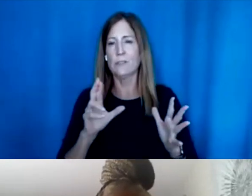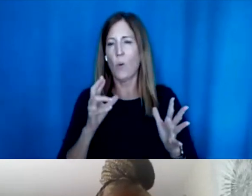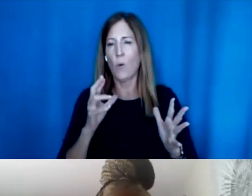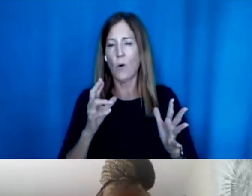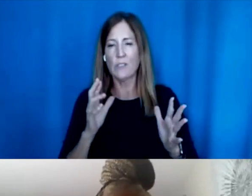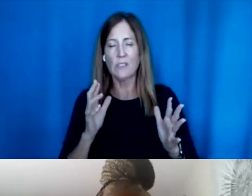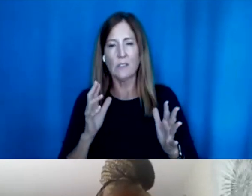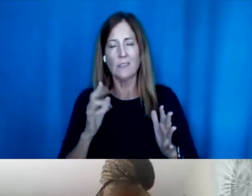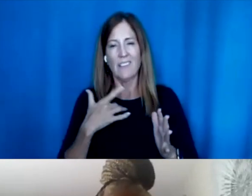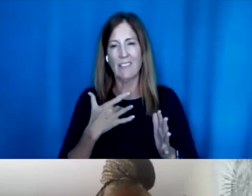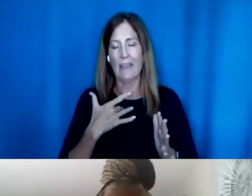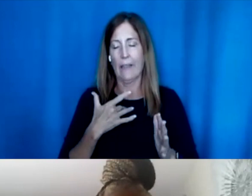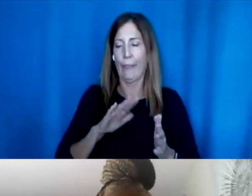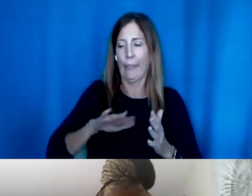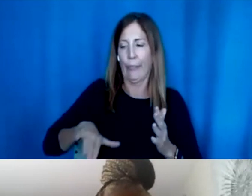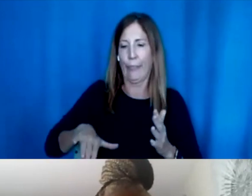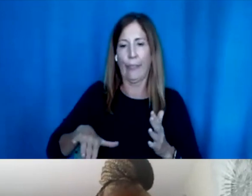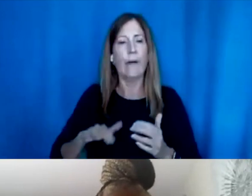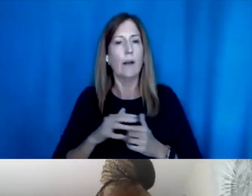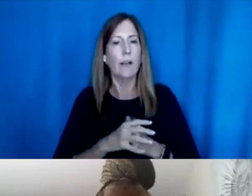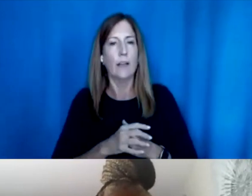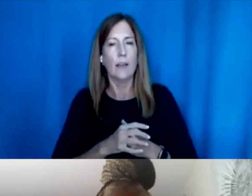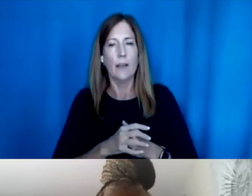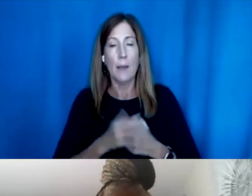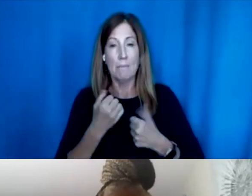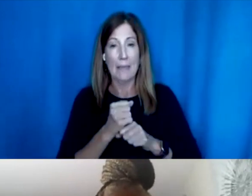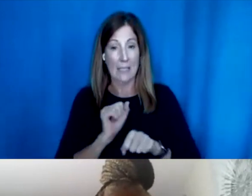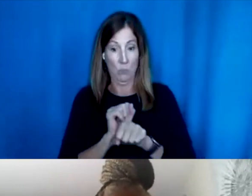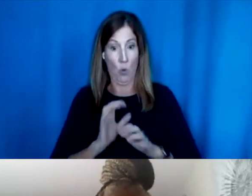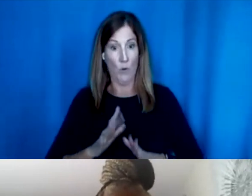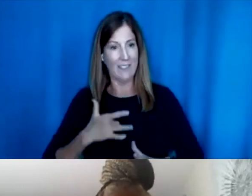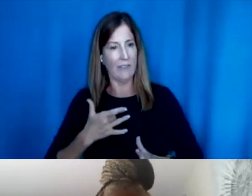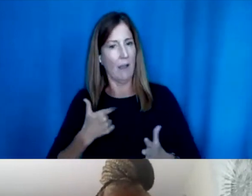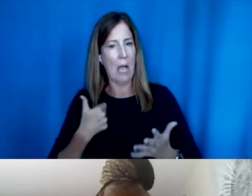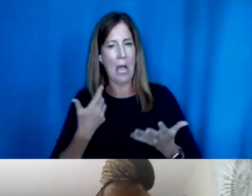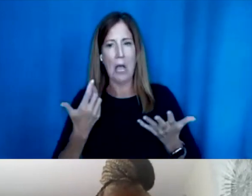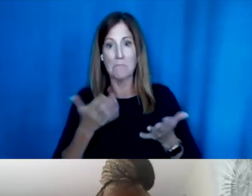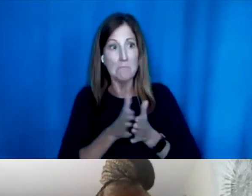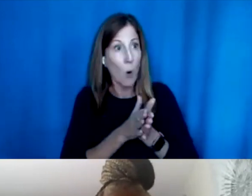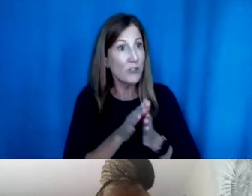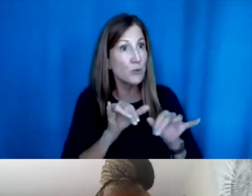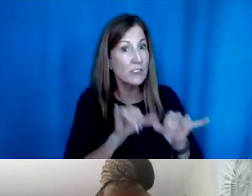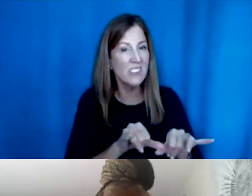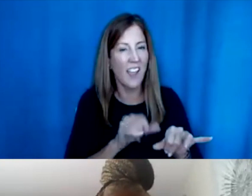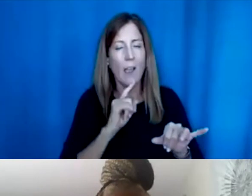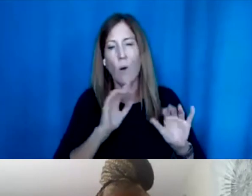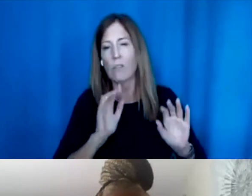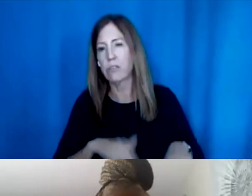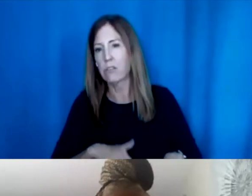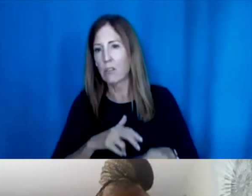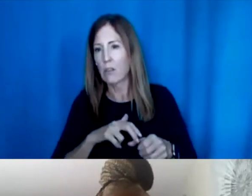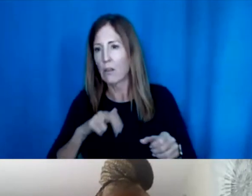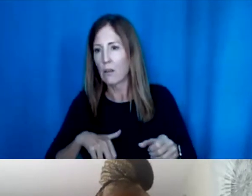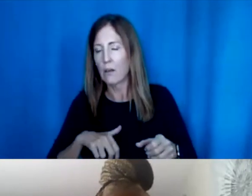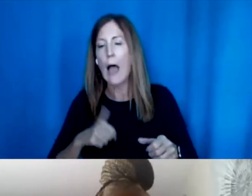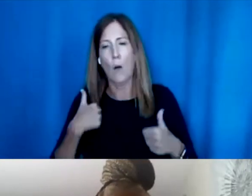question whether they want to stay or not. I mean, we are experiencing this personally. I would